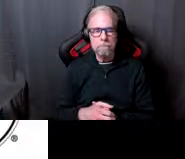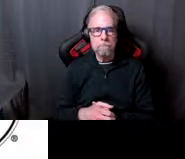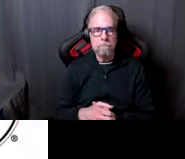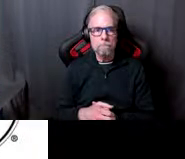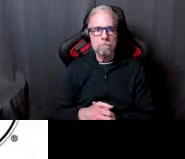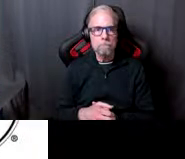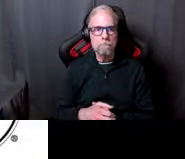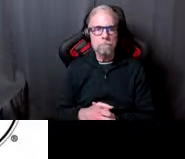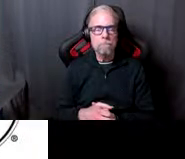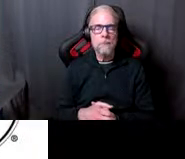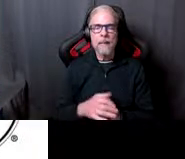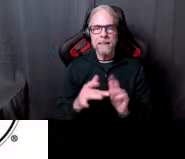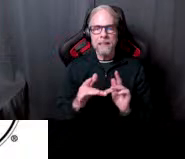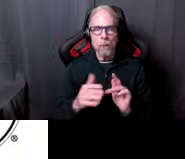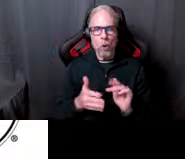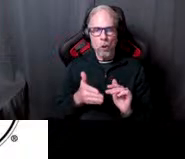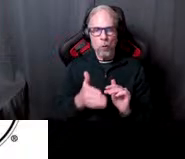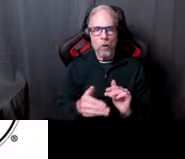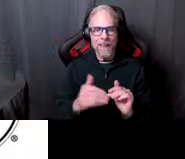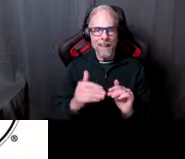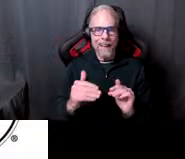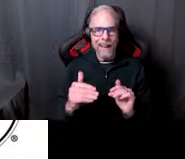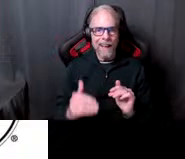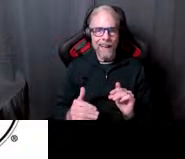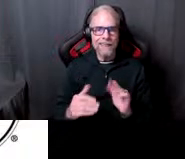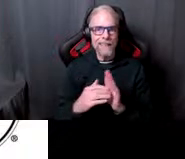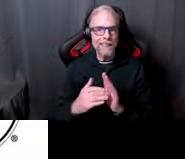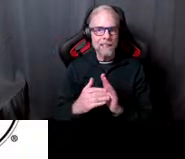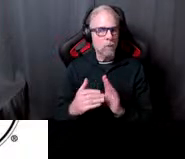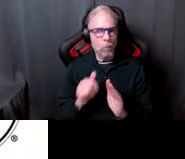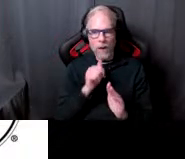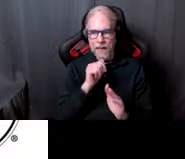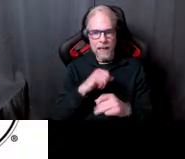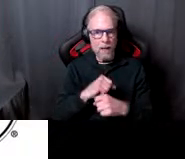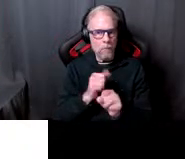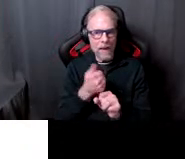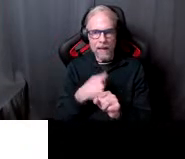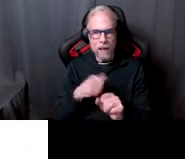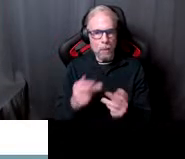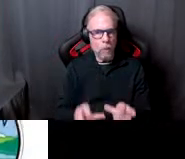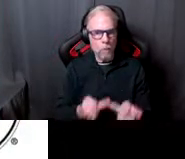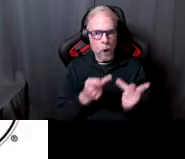I'm going to skip through these next sections since we did not make any proposed updates.